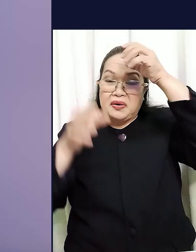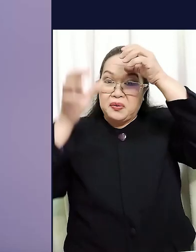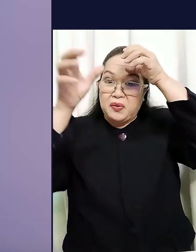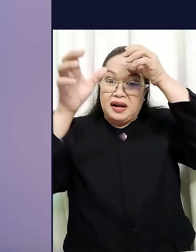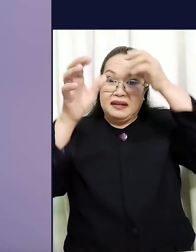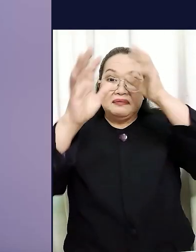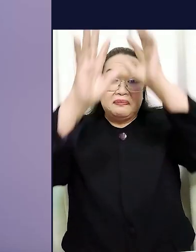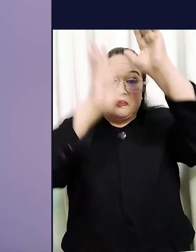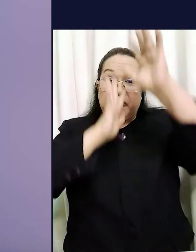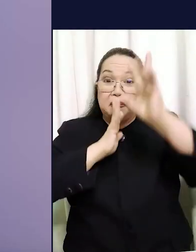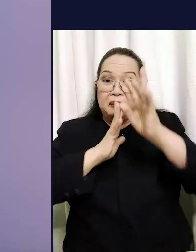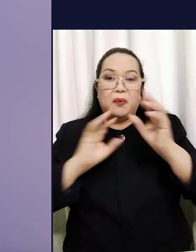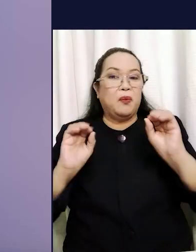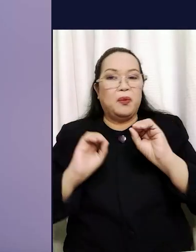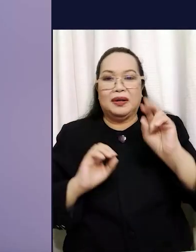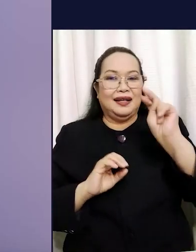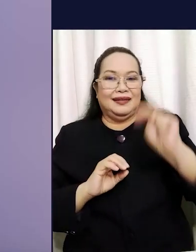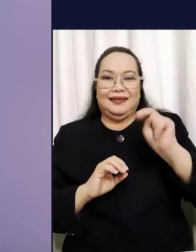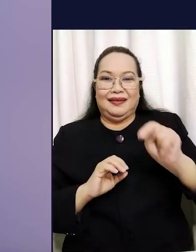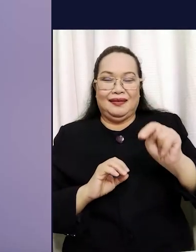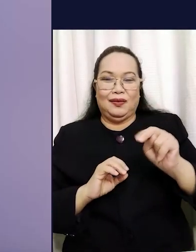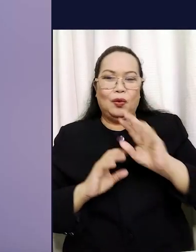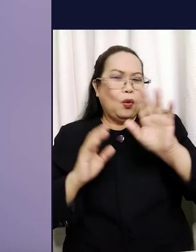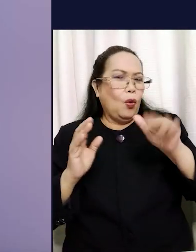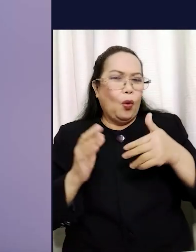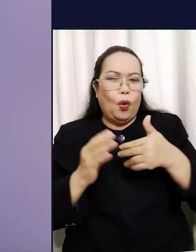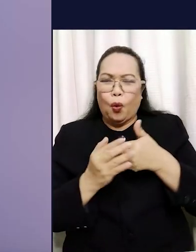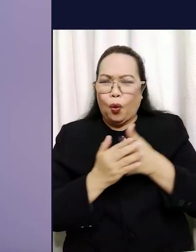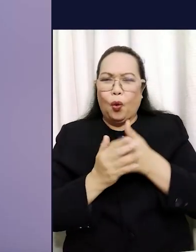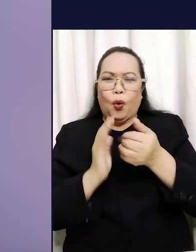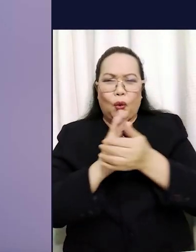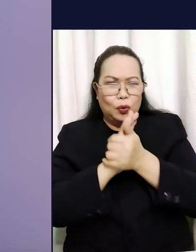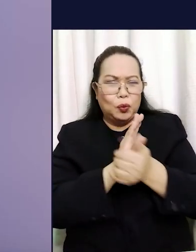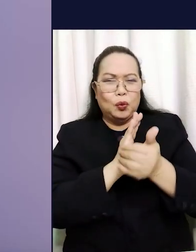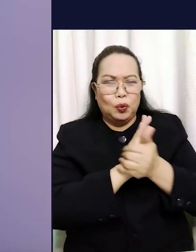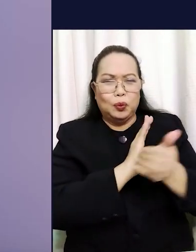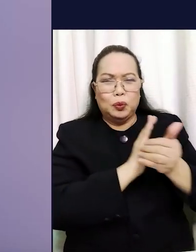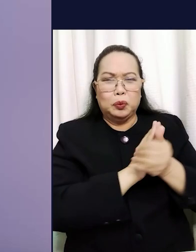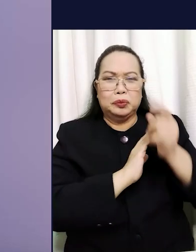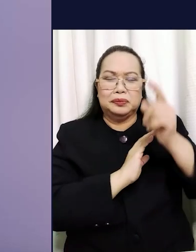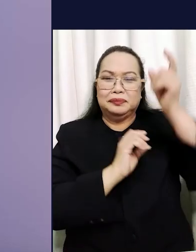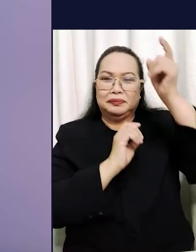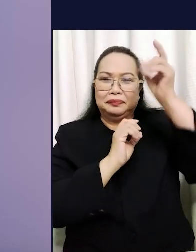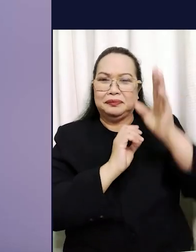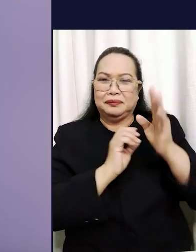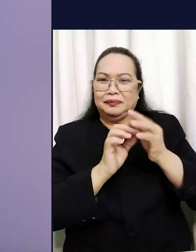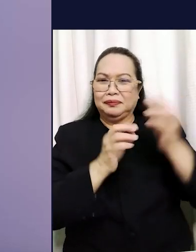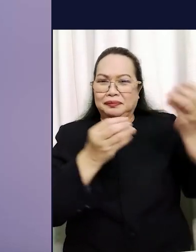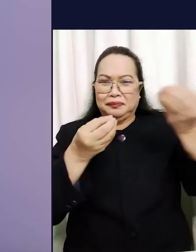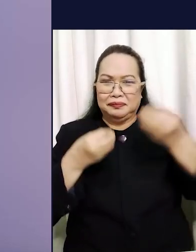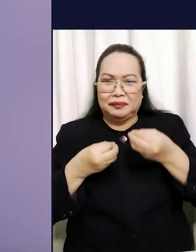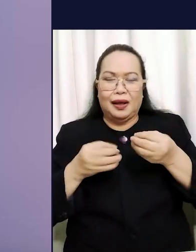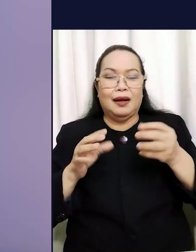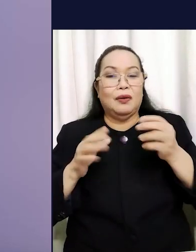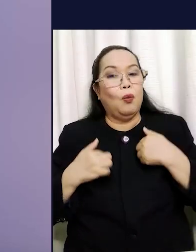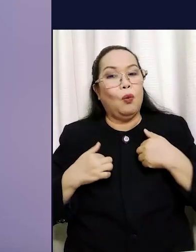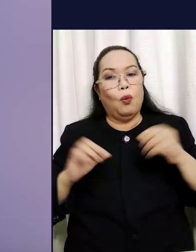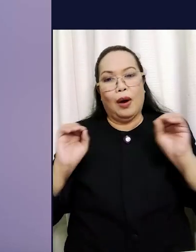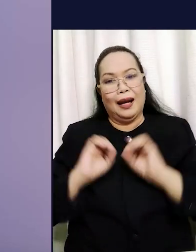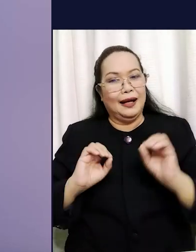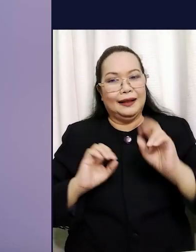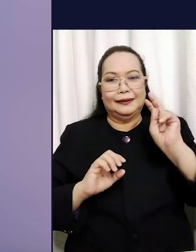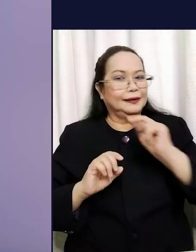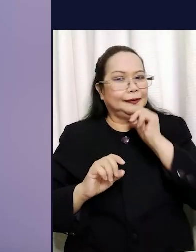longer any need for prophecy, for knowledge, and for tongues. Wala na ho yan. Yung